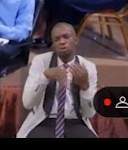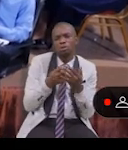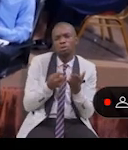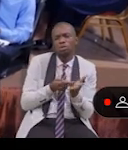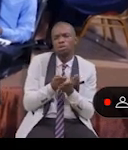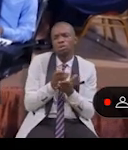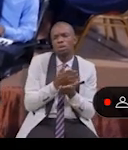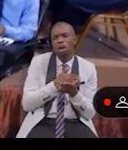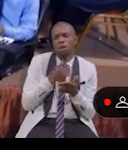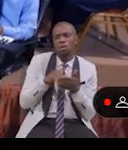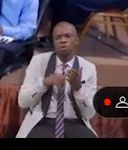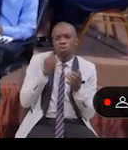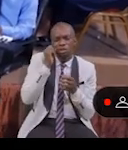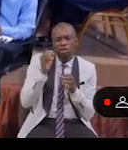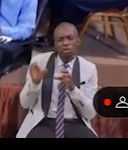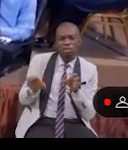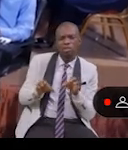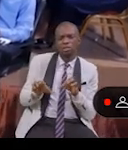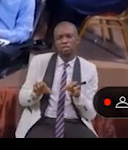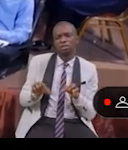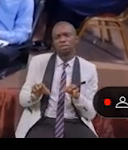she did.